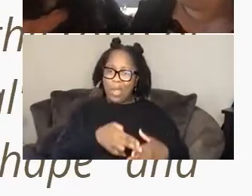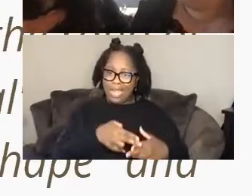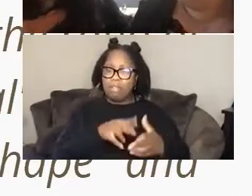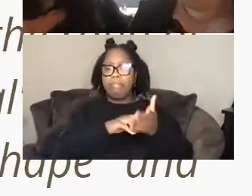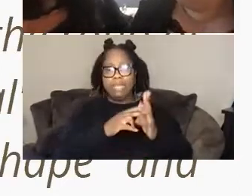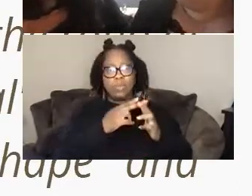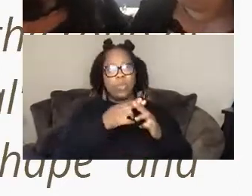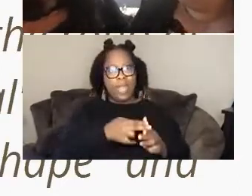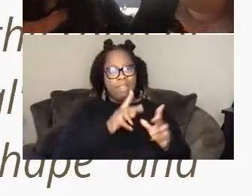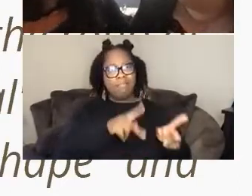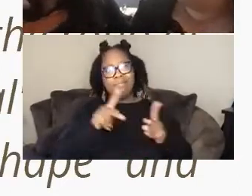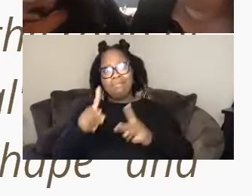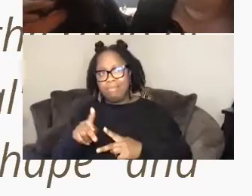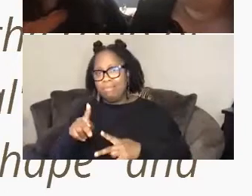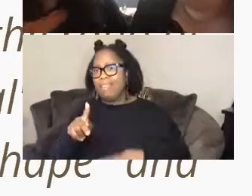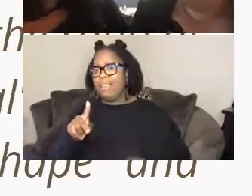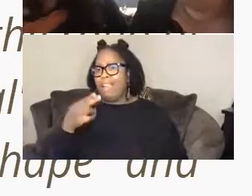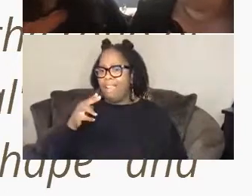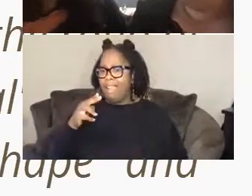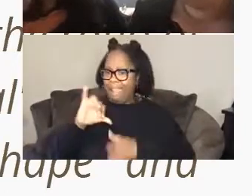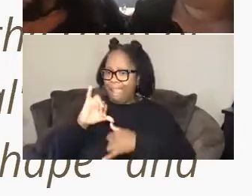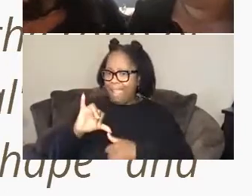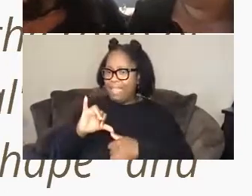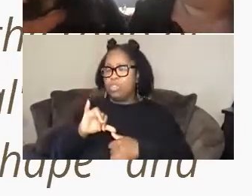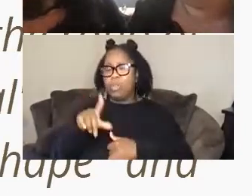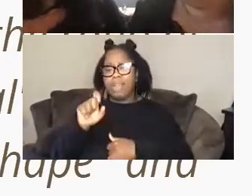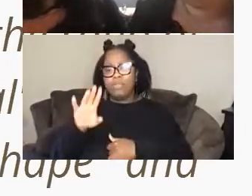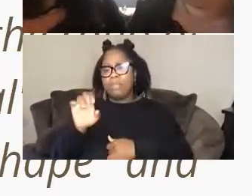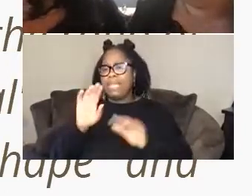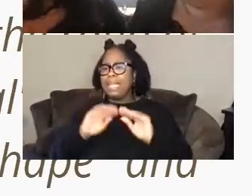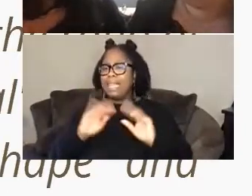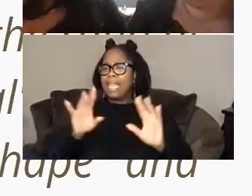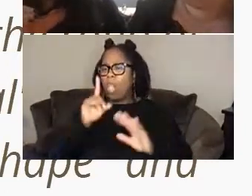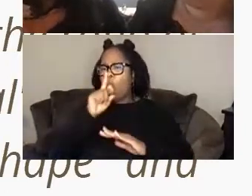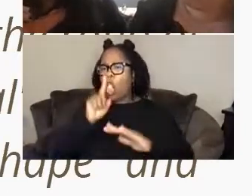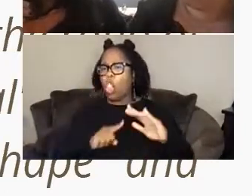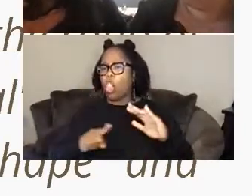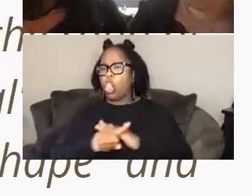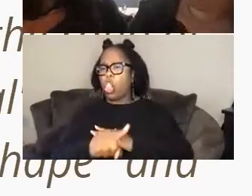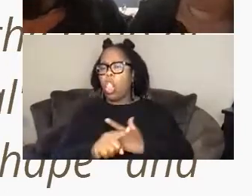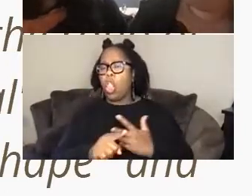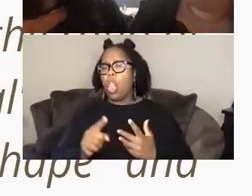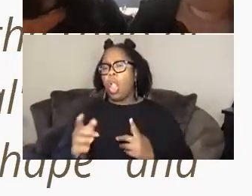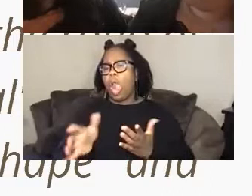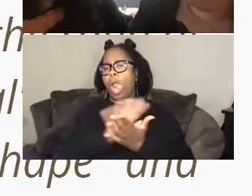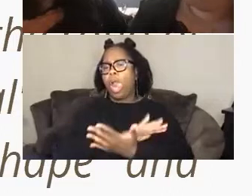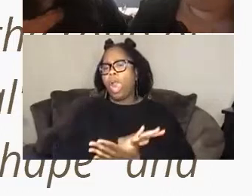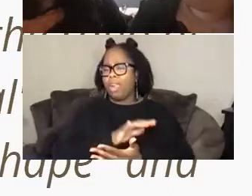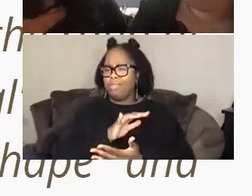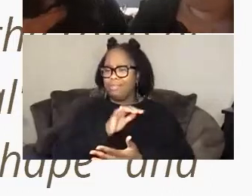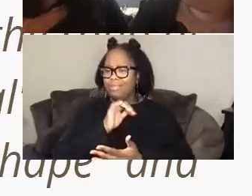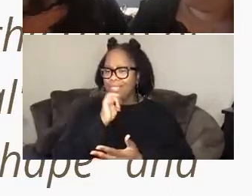to height. So you have to be really clear and not let any of this sneaky discrimination come back into your beautiful law that you've